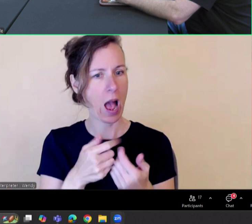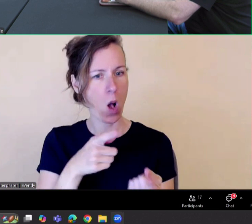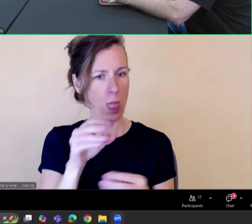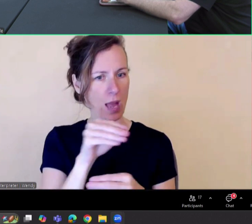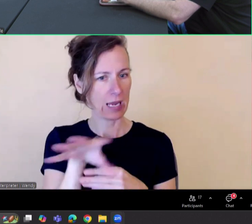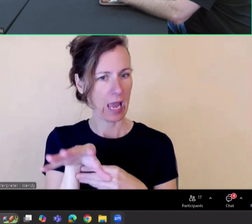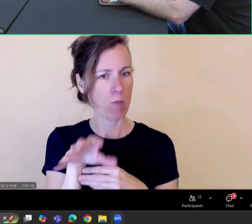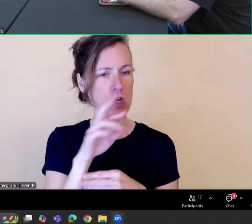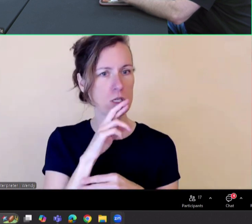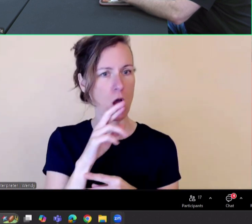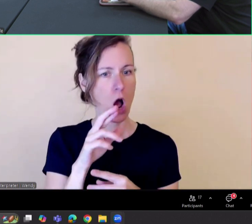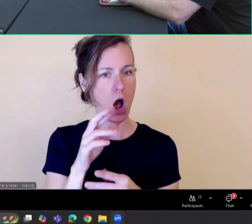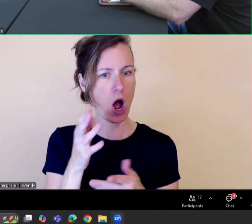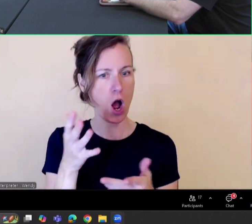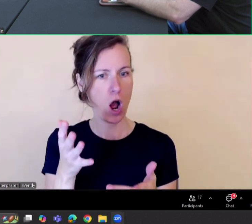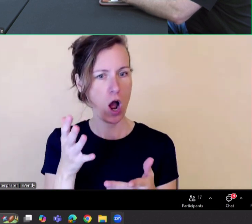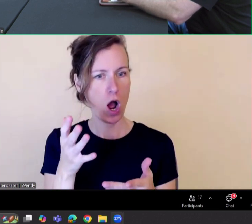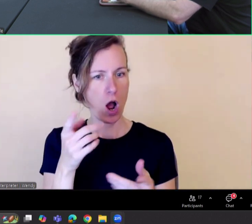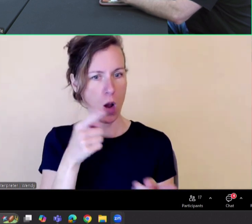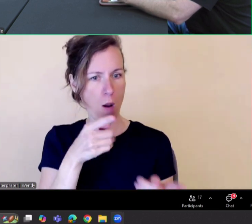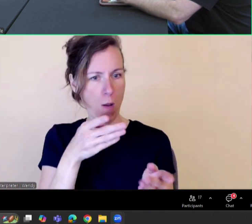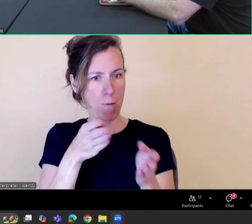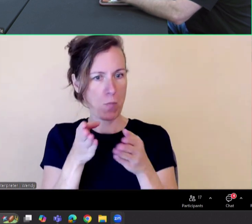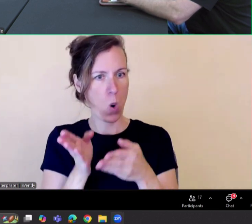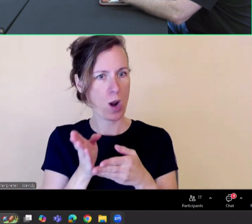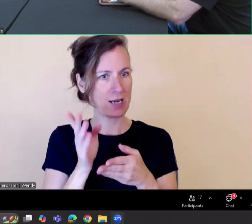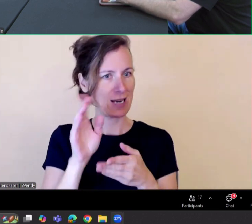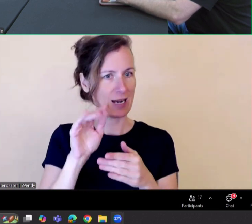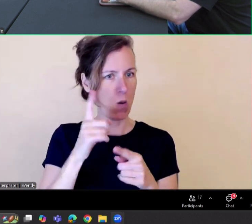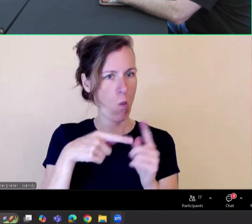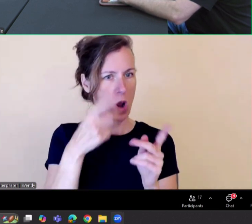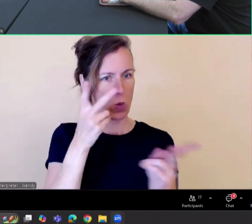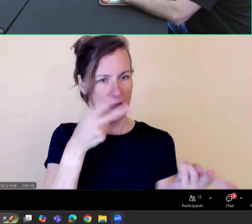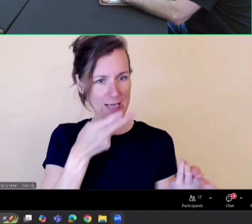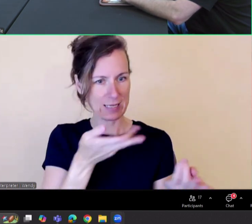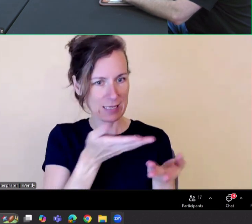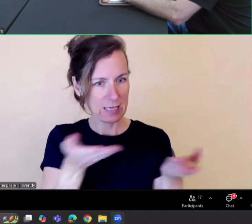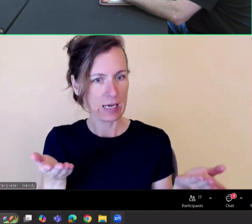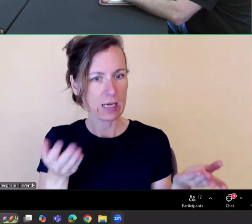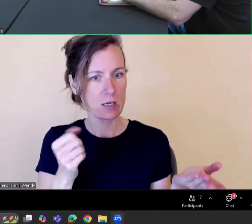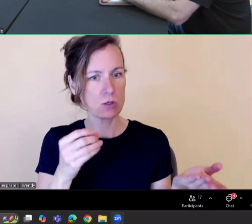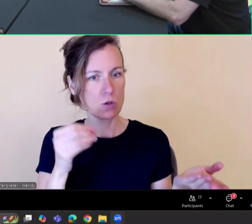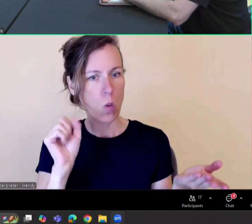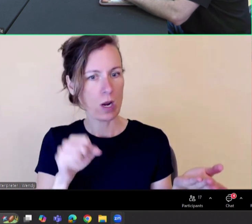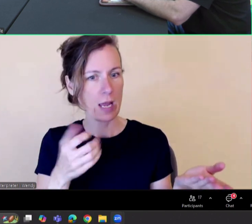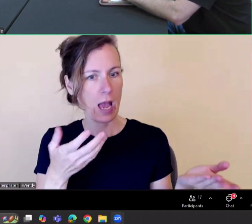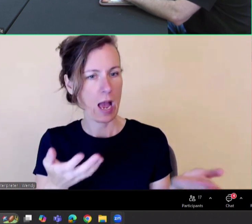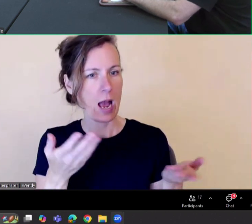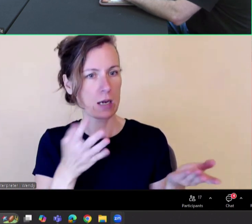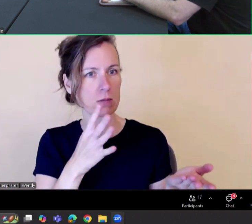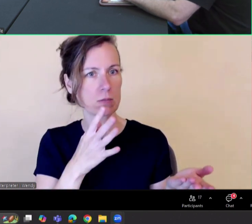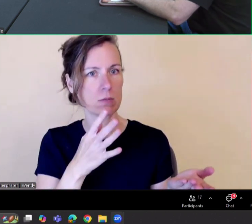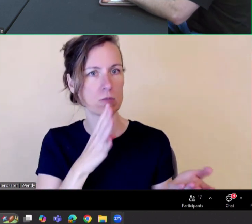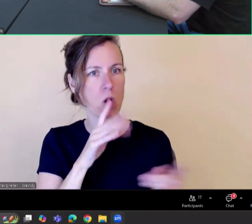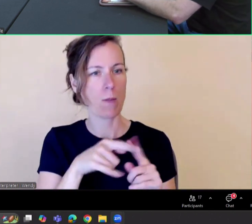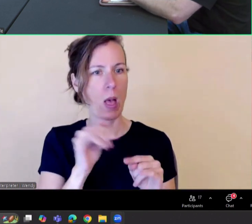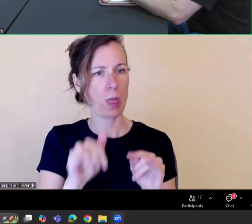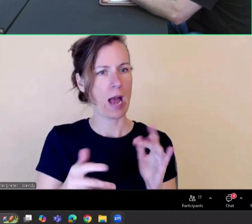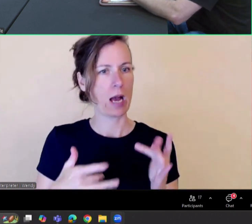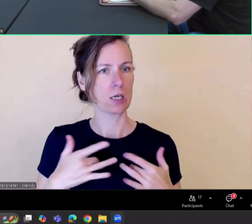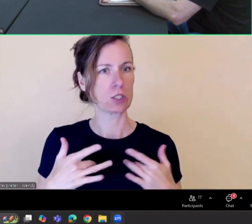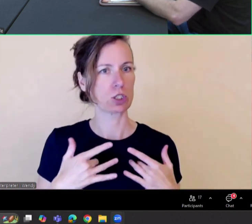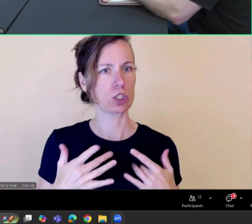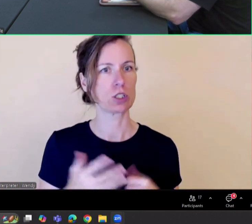vision is, so that we can address, can you address those concerns more directly? Yeah, great question. The